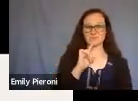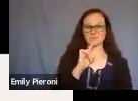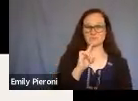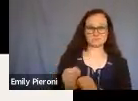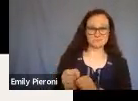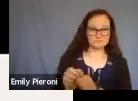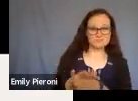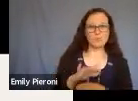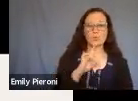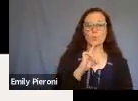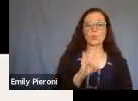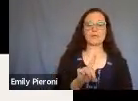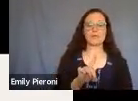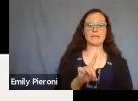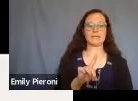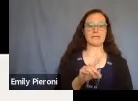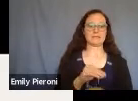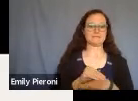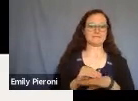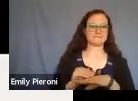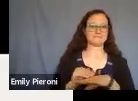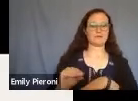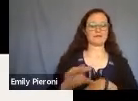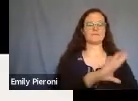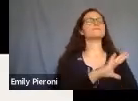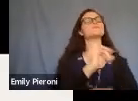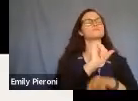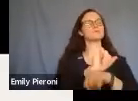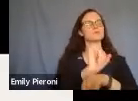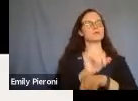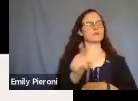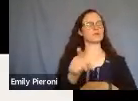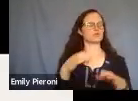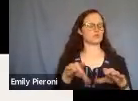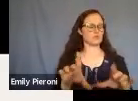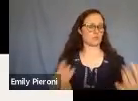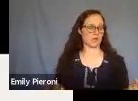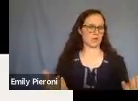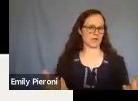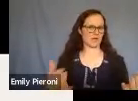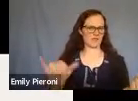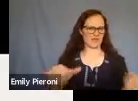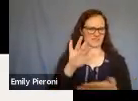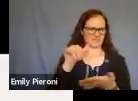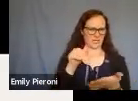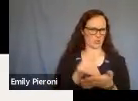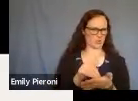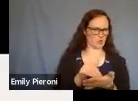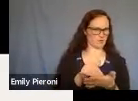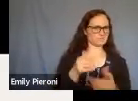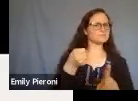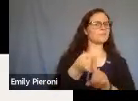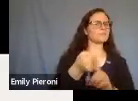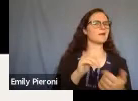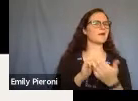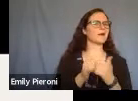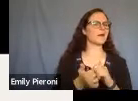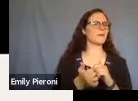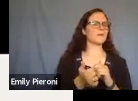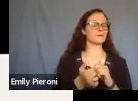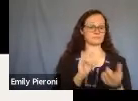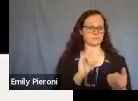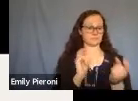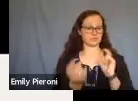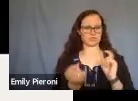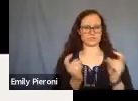that you're doing at the Ag Science Center, and what you kind of see in the future as well. Some of the changes and things